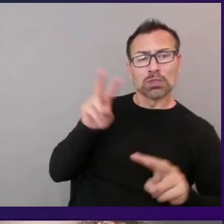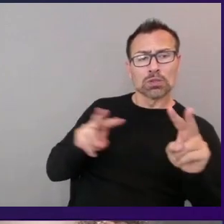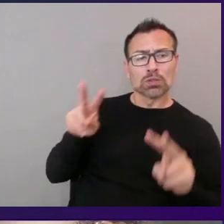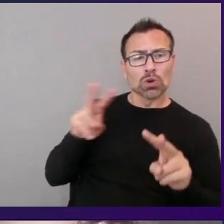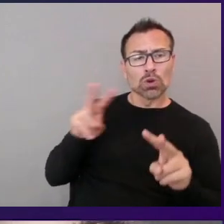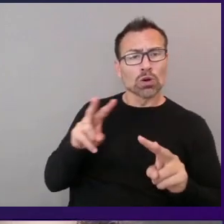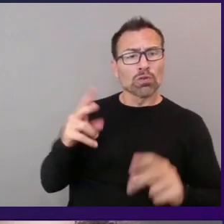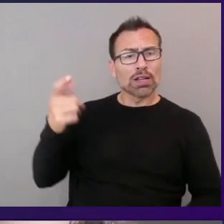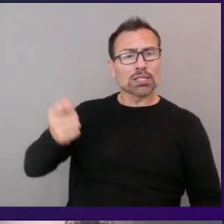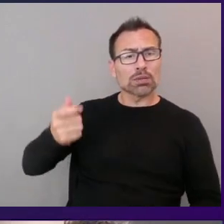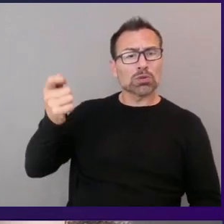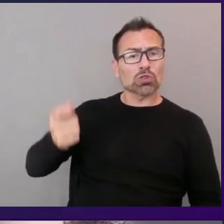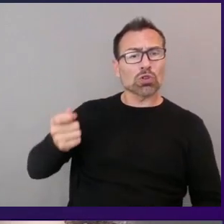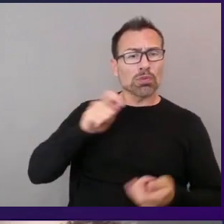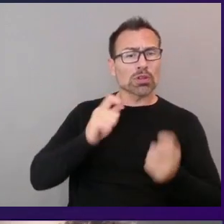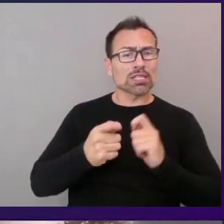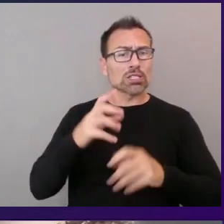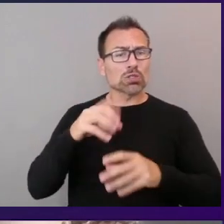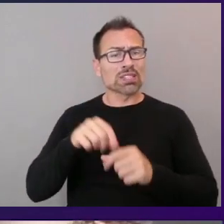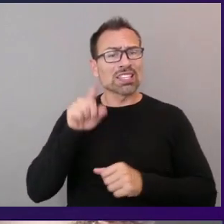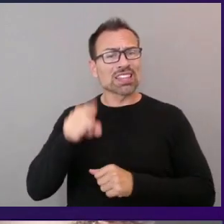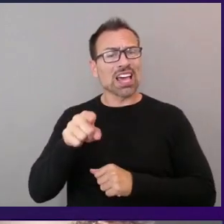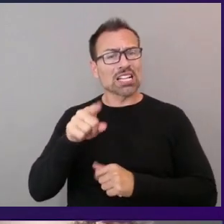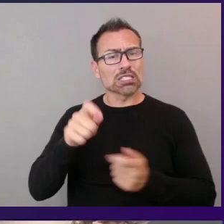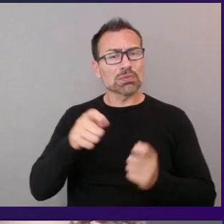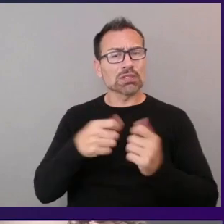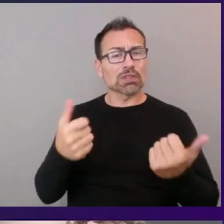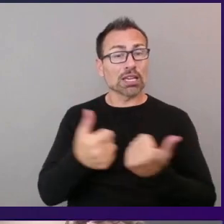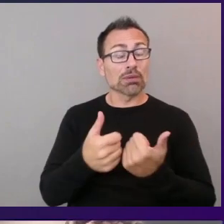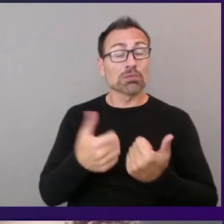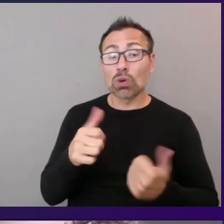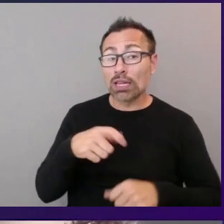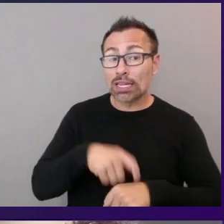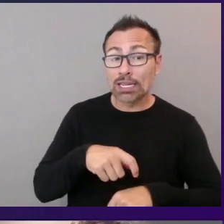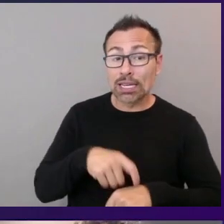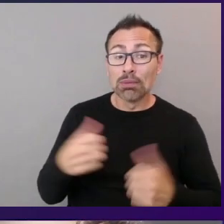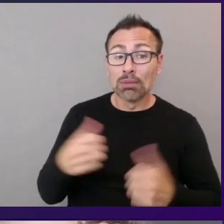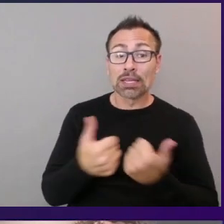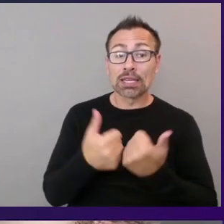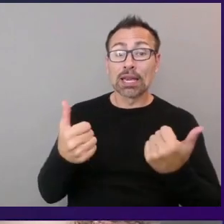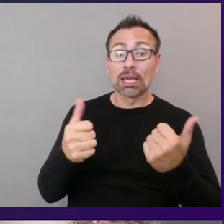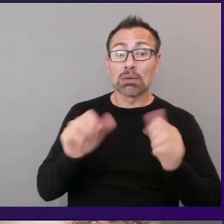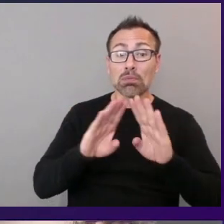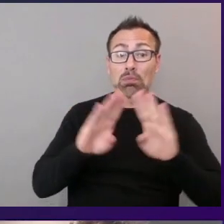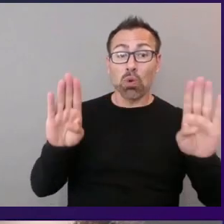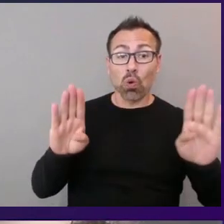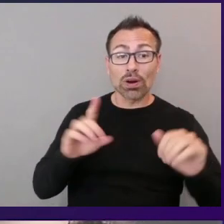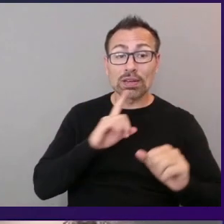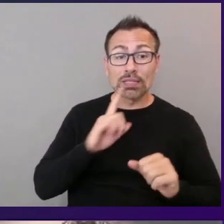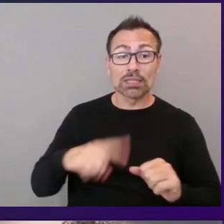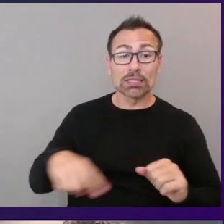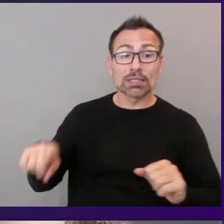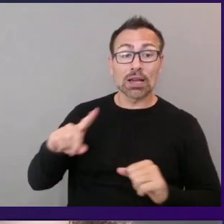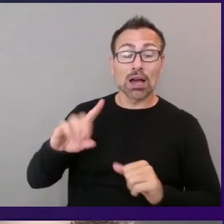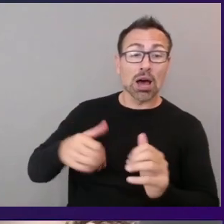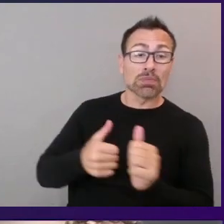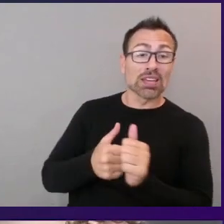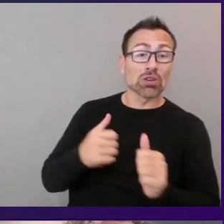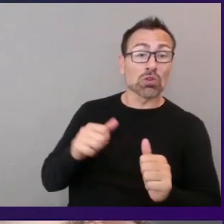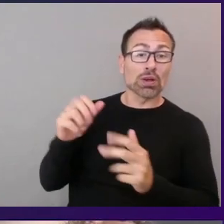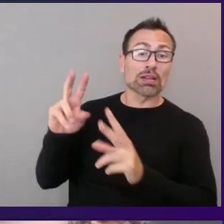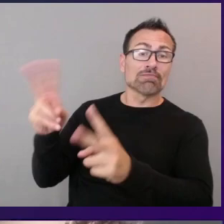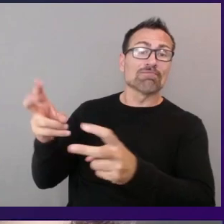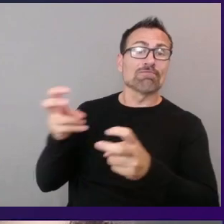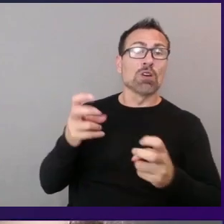specific game. So anytime the game board, for example, is updated, we can fetch the new status. And anytime we have a